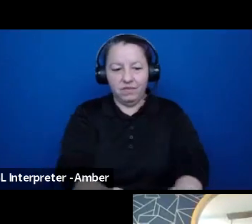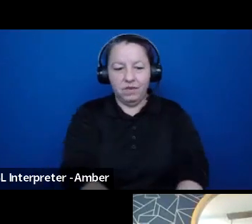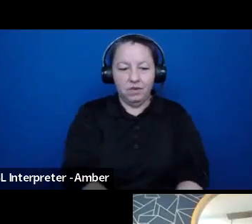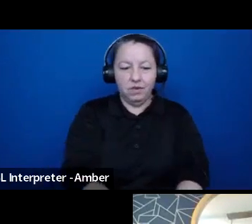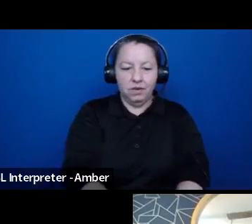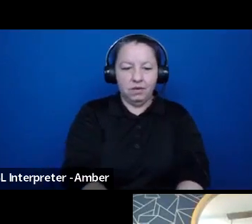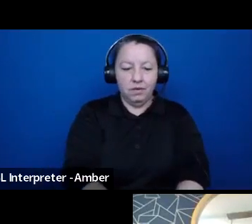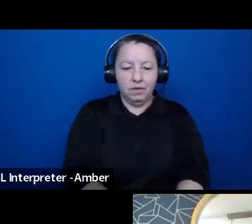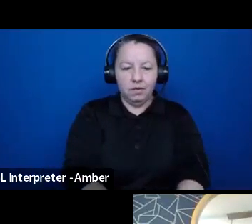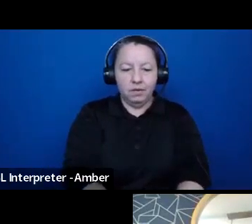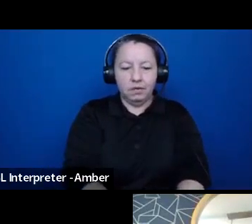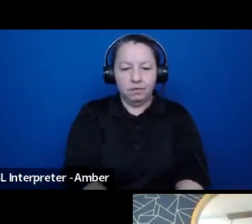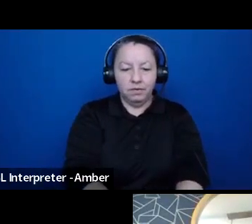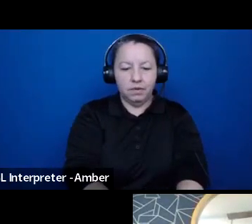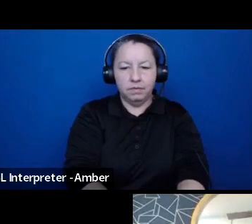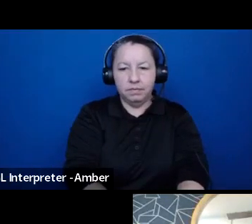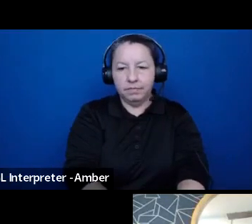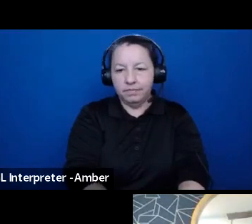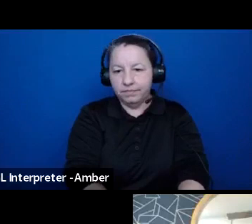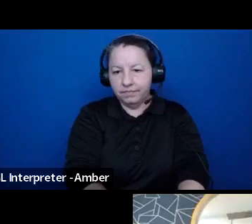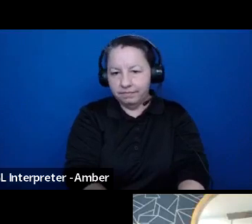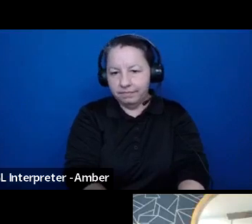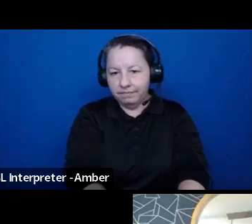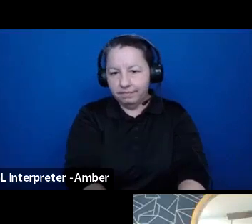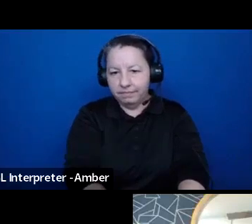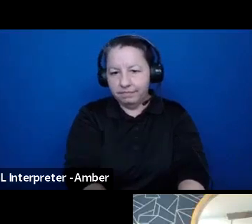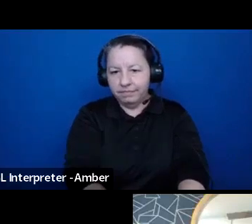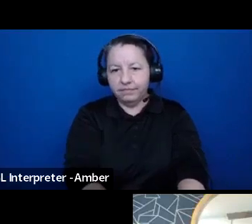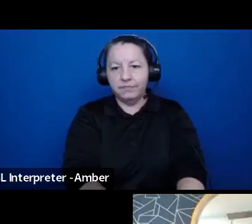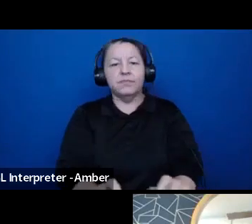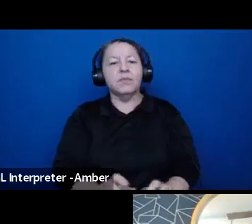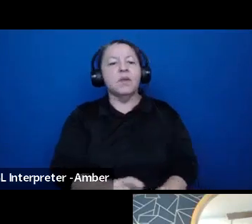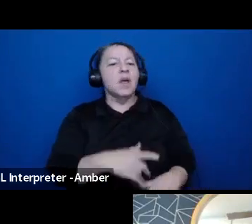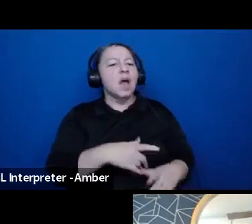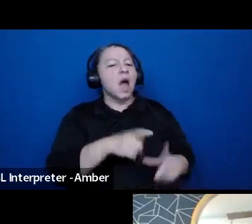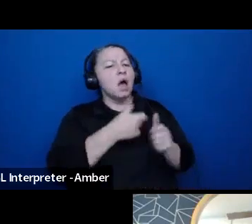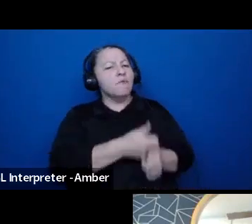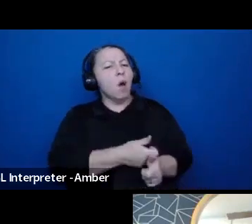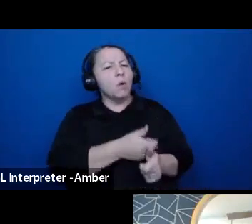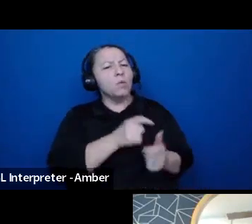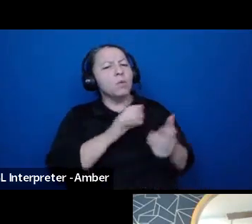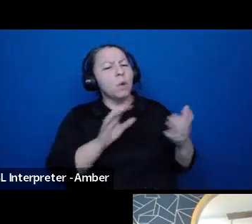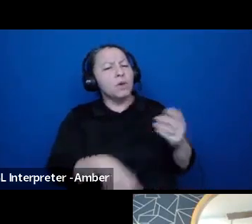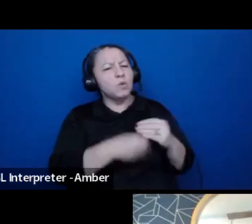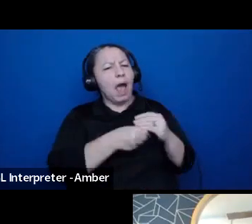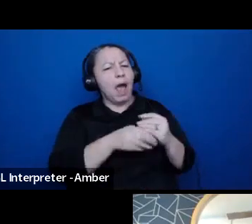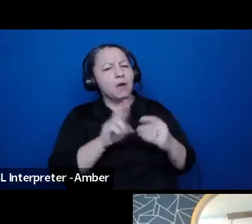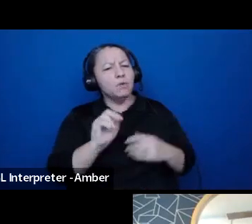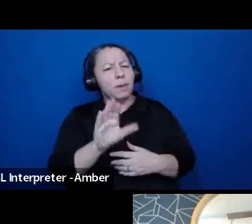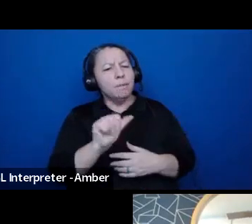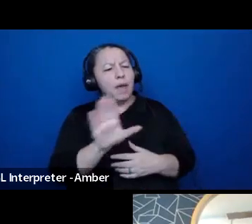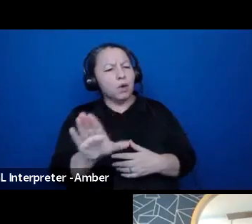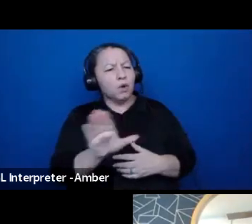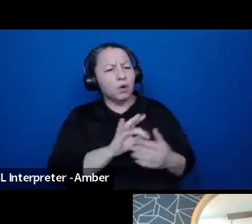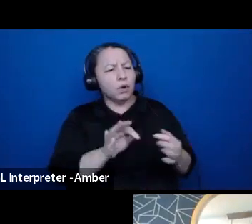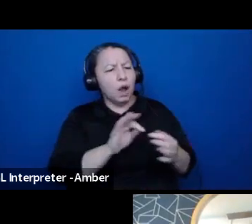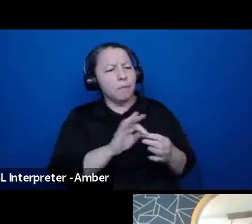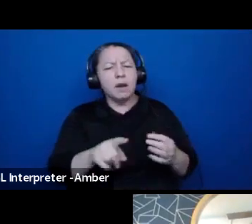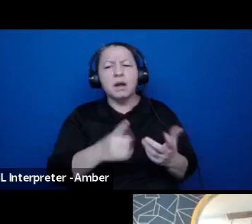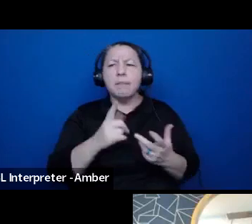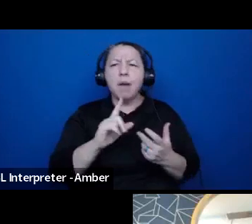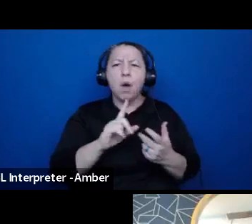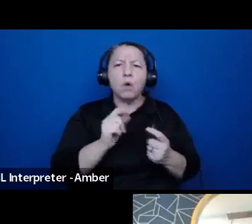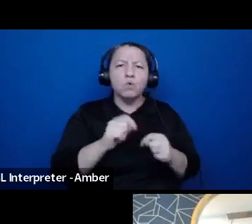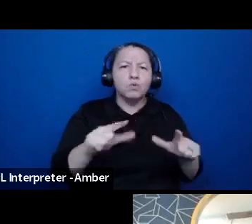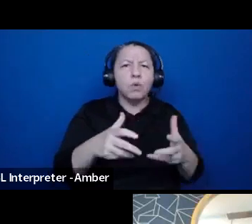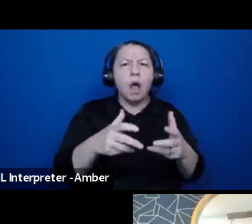Then going off of what Rebecca said, you know, in both communities, both in an urban setting and tribal communities, just being kind to one another, you know, a